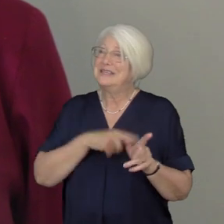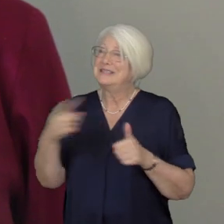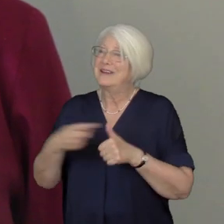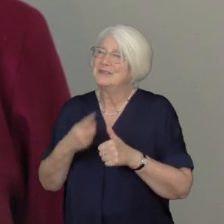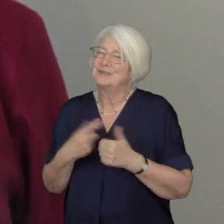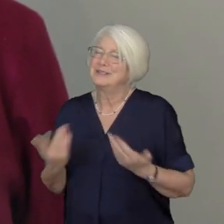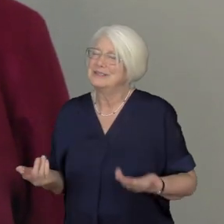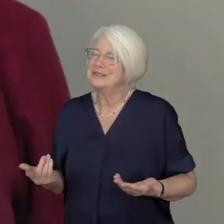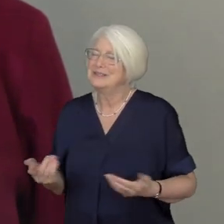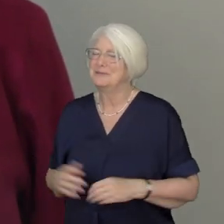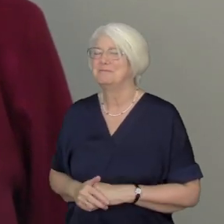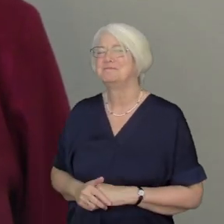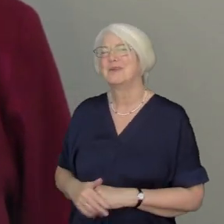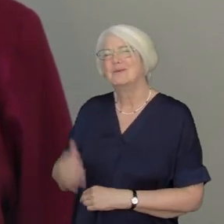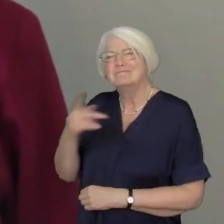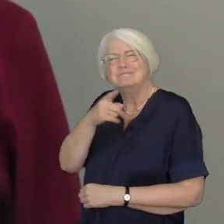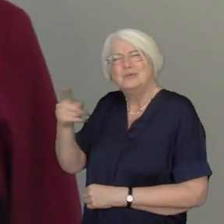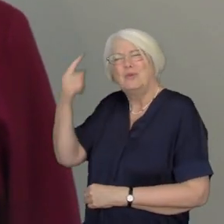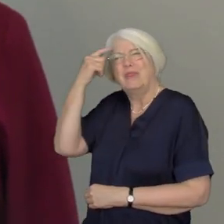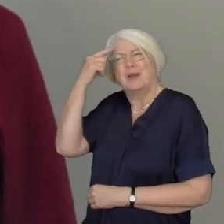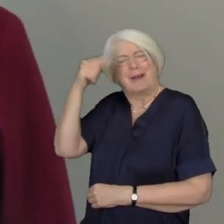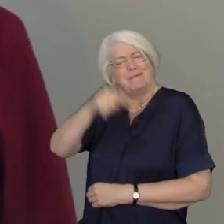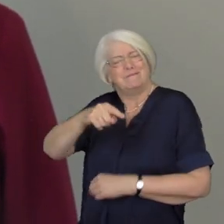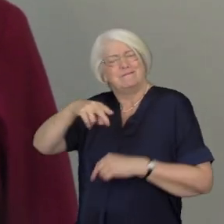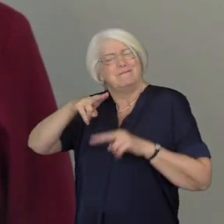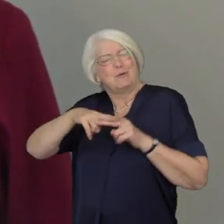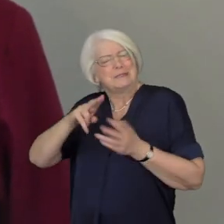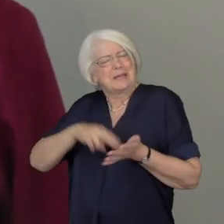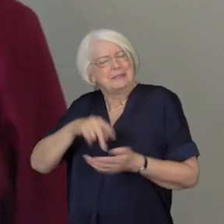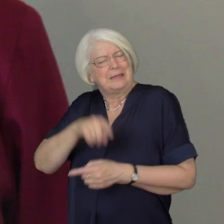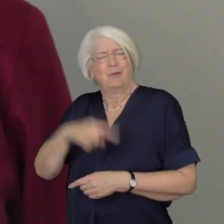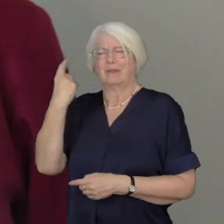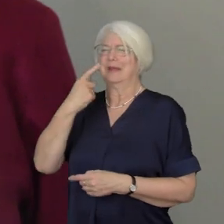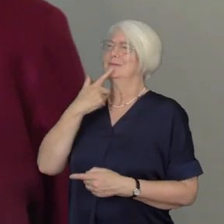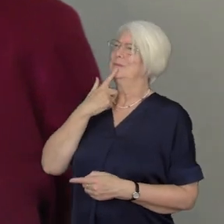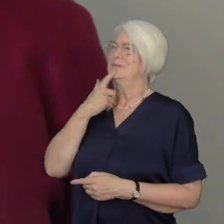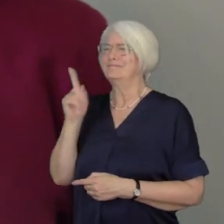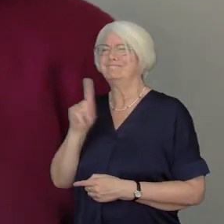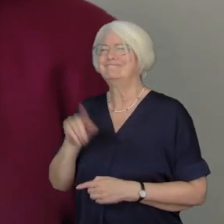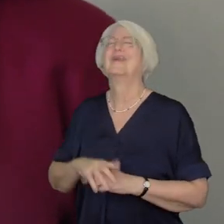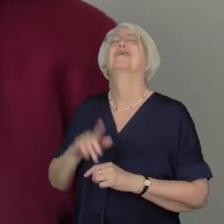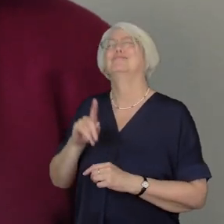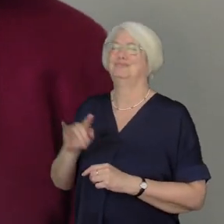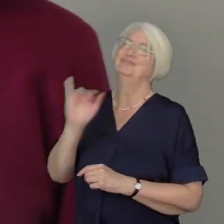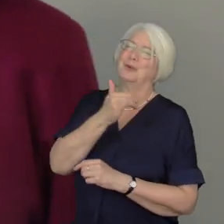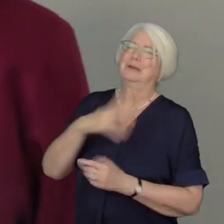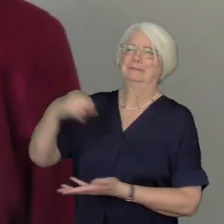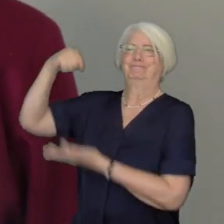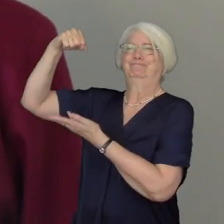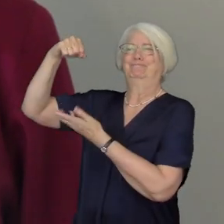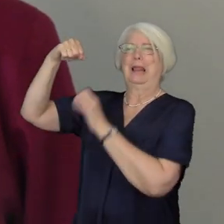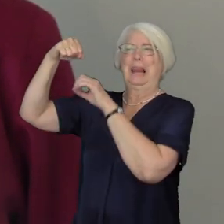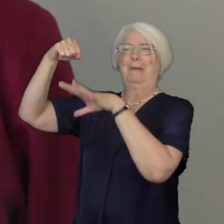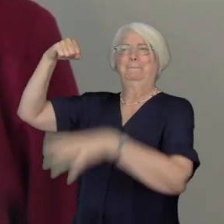I do not know what image comes to your mind when you think of Florence Nightingale. I suspect it is the image of her holding